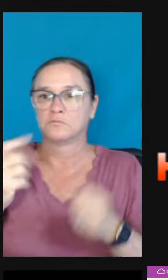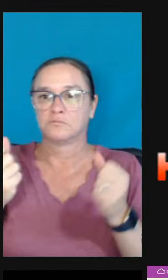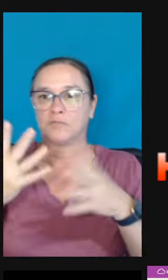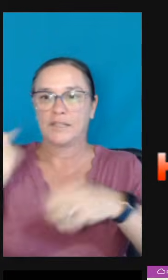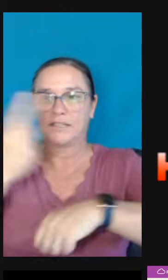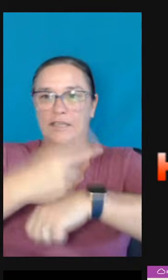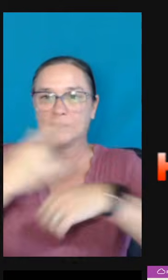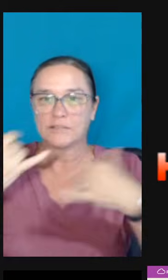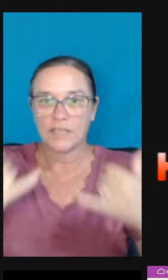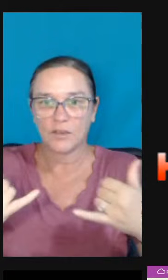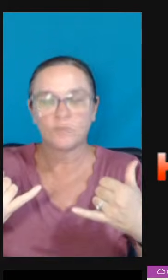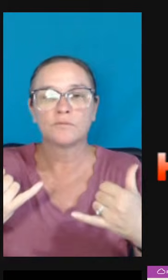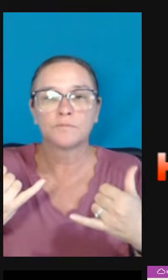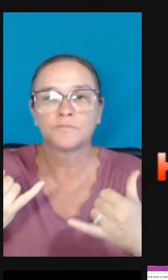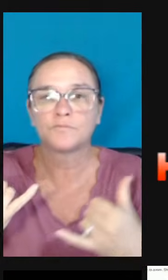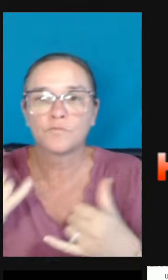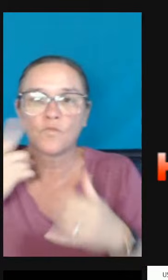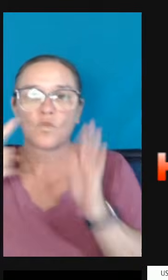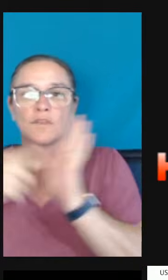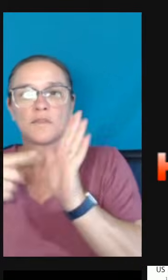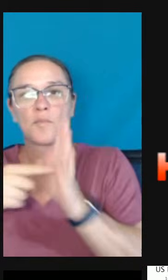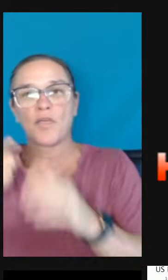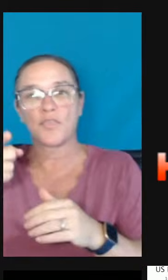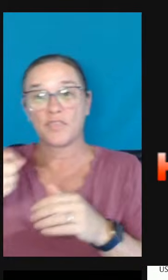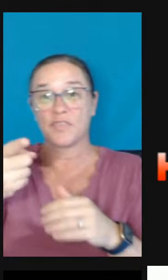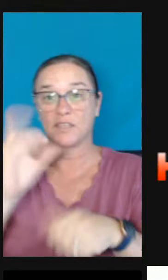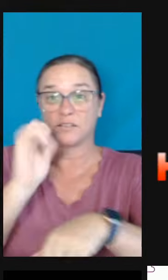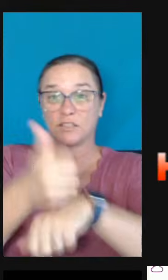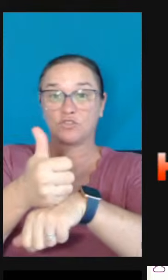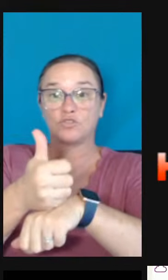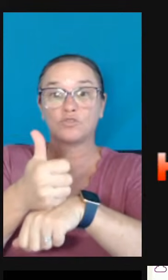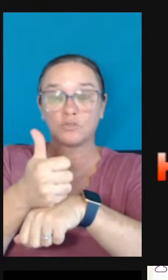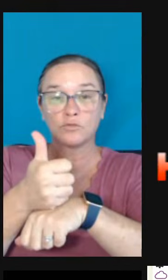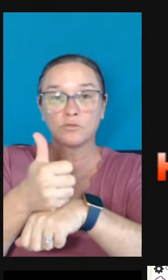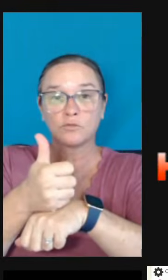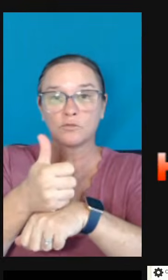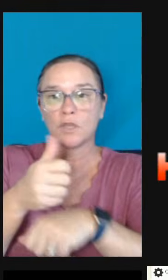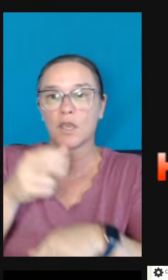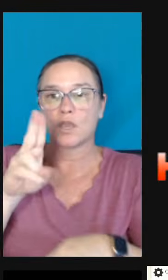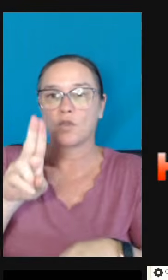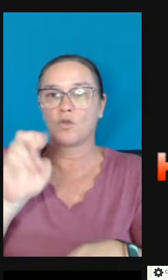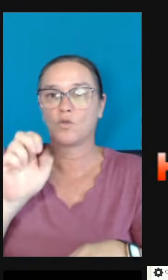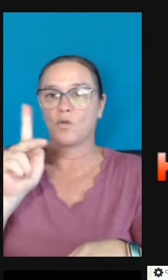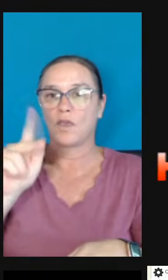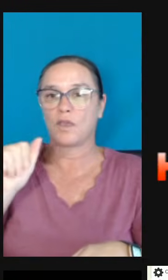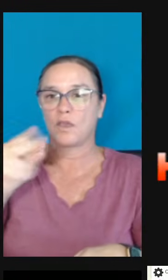for example, this station here at Uikahuna,